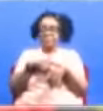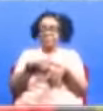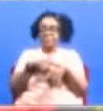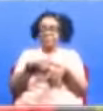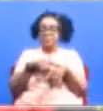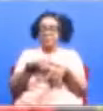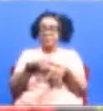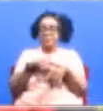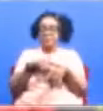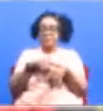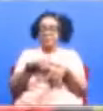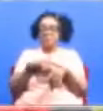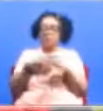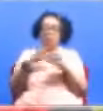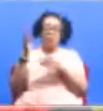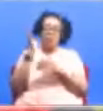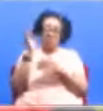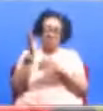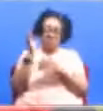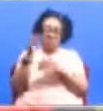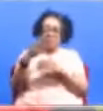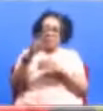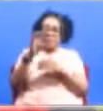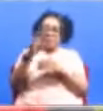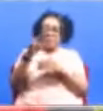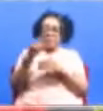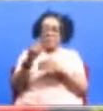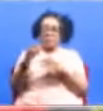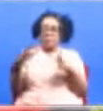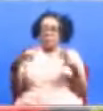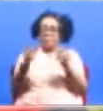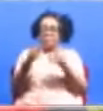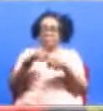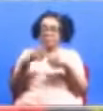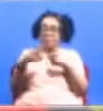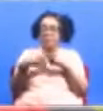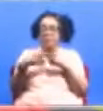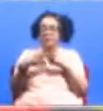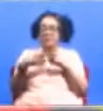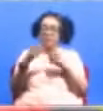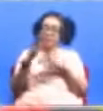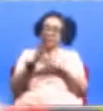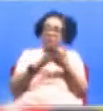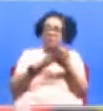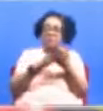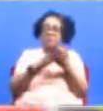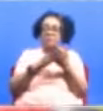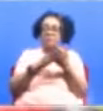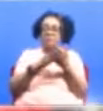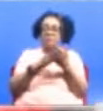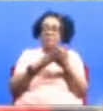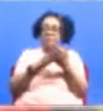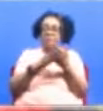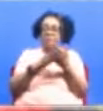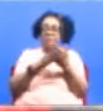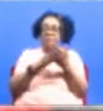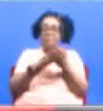alishikwa na fisi mwendo wa saa moja na nusu. Na hiyo